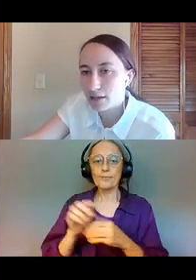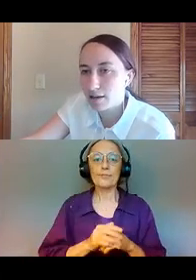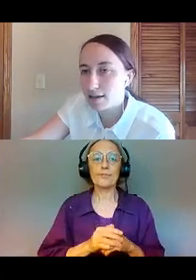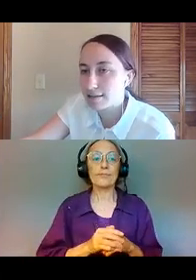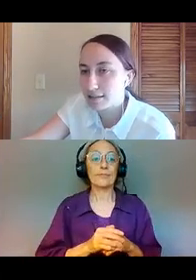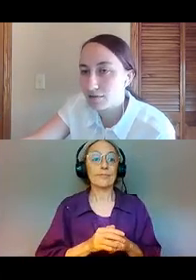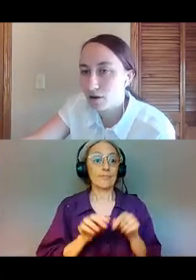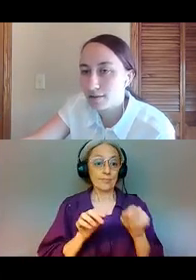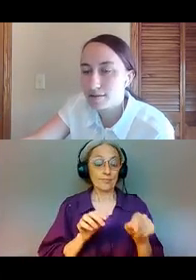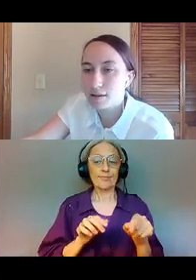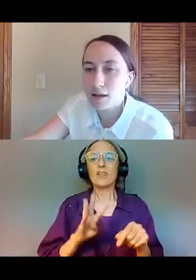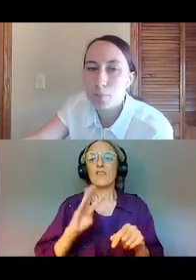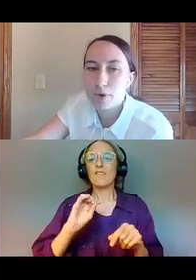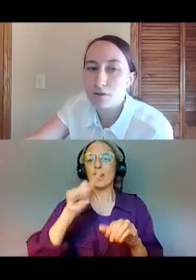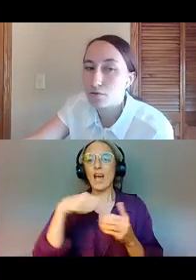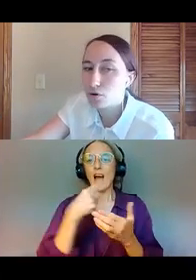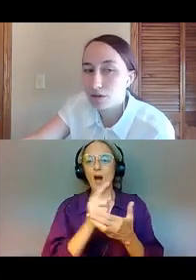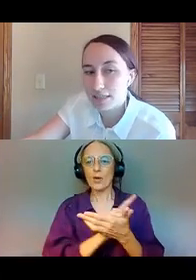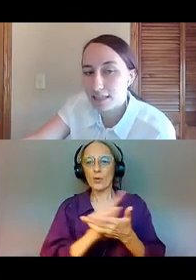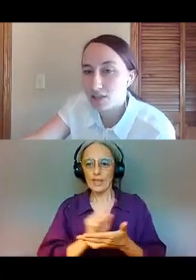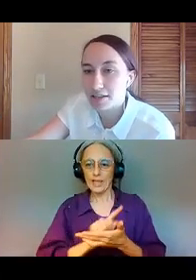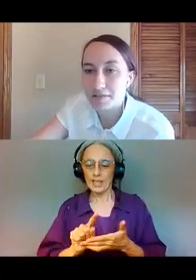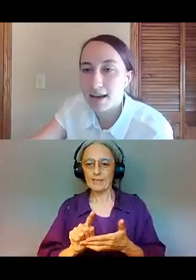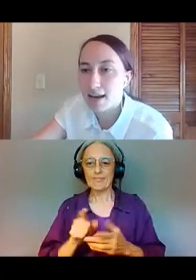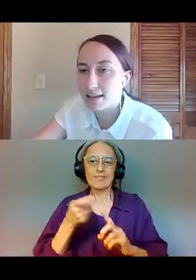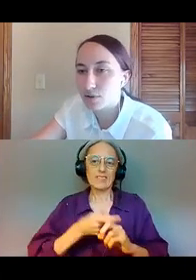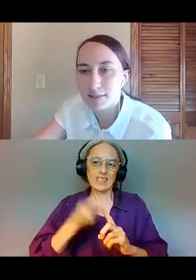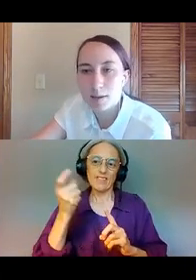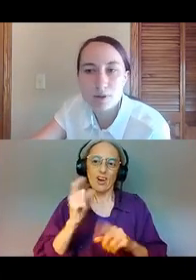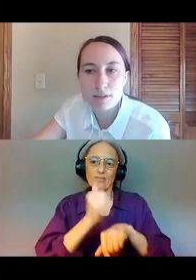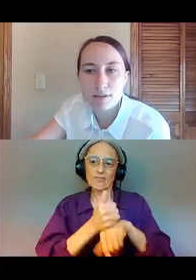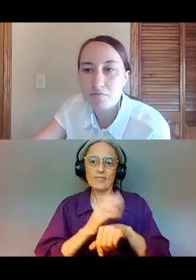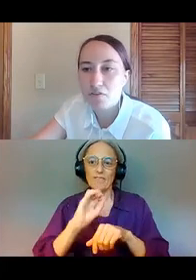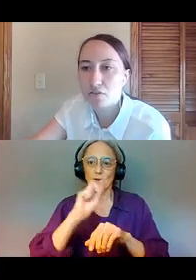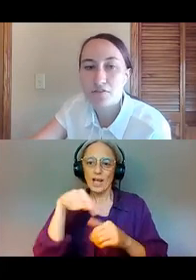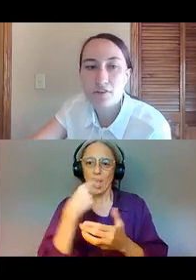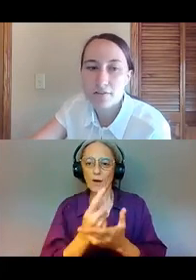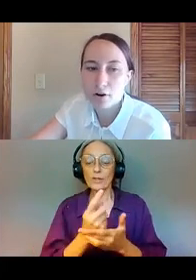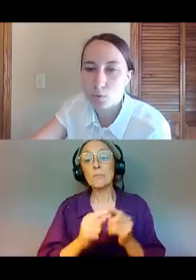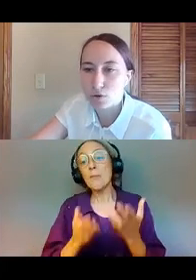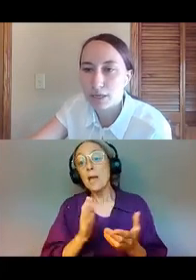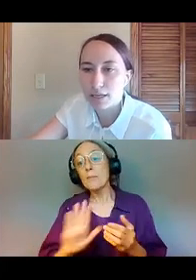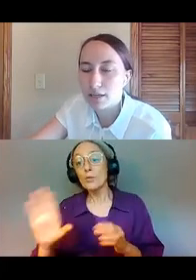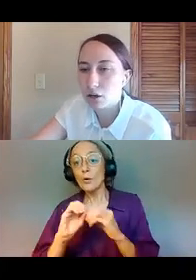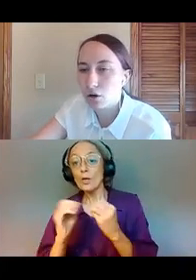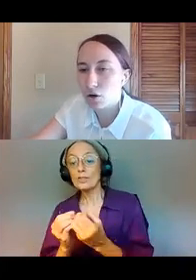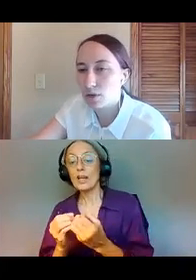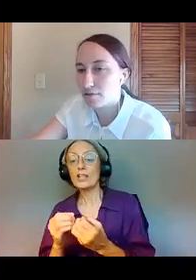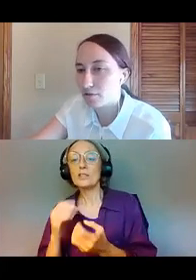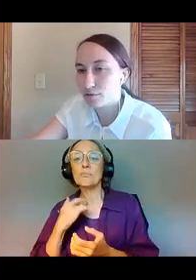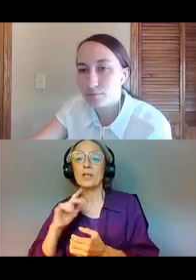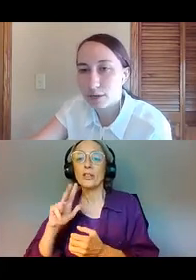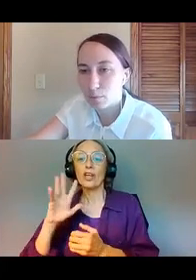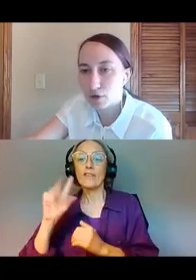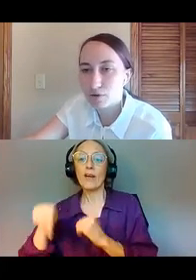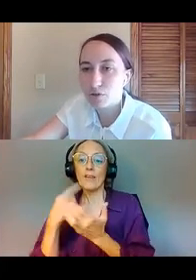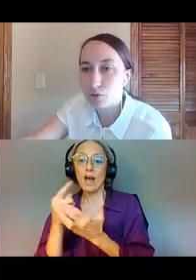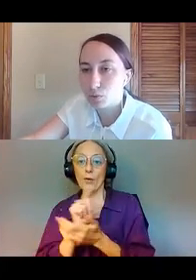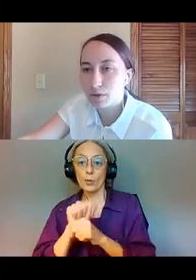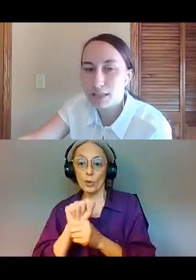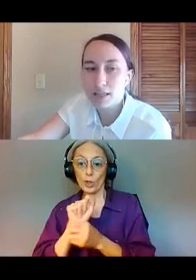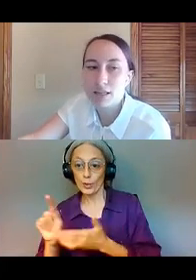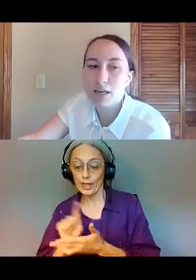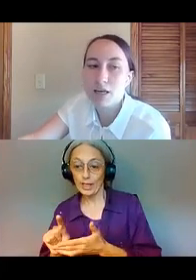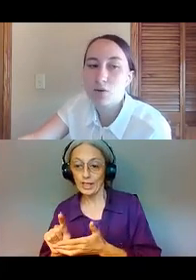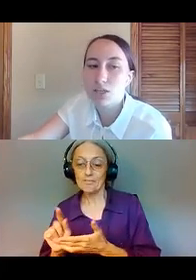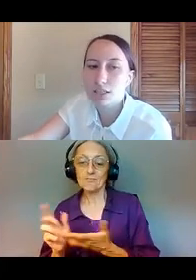work week as the default. But if your organization has, for example, a 35-hour work week or whatever number you